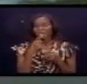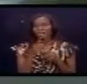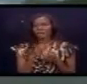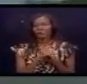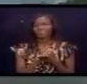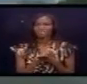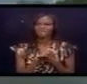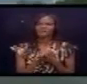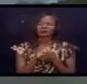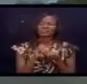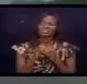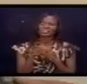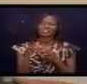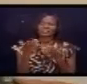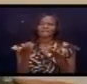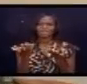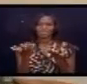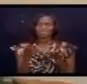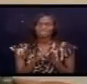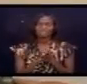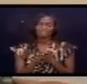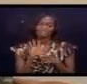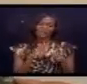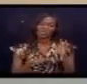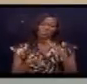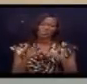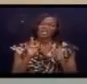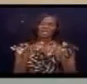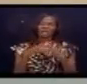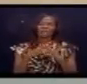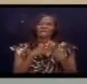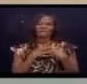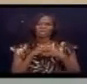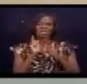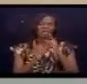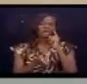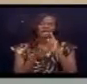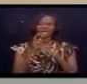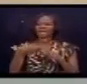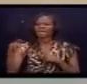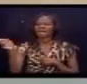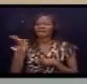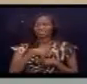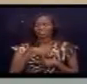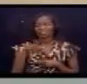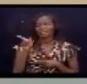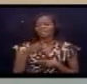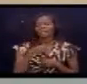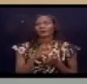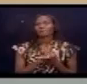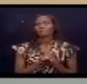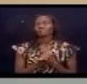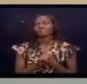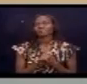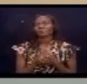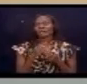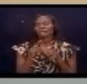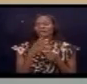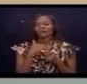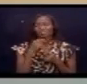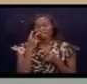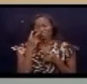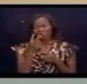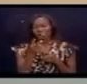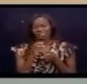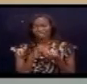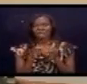district. Mangochi is very mobile, population, and also we have to look at, say, what exactly happens with